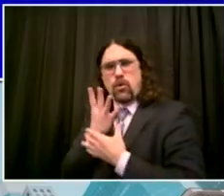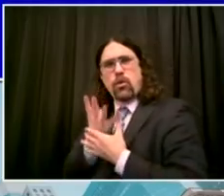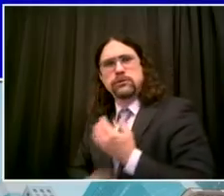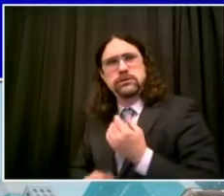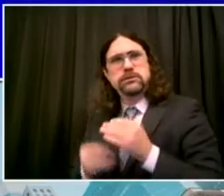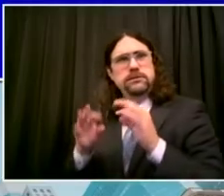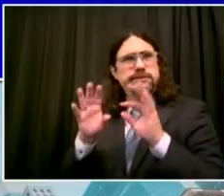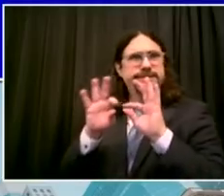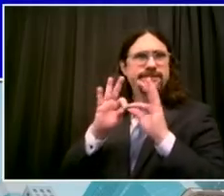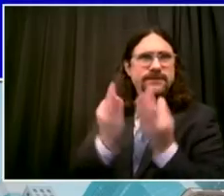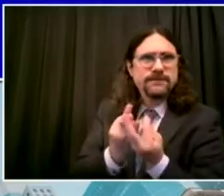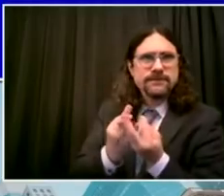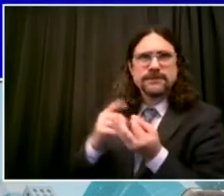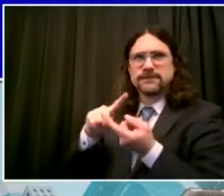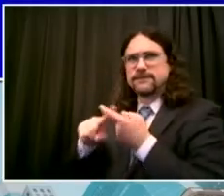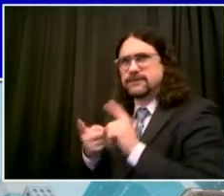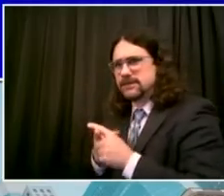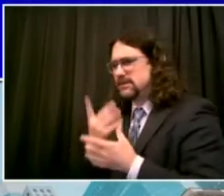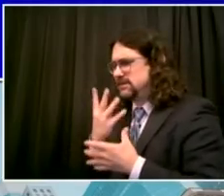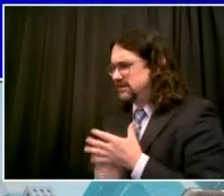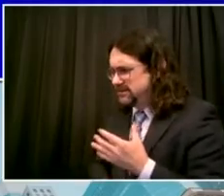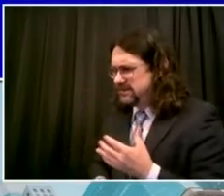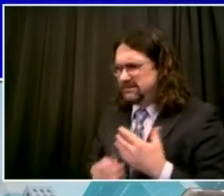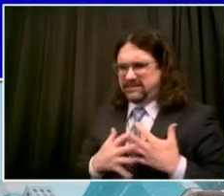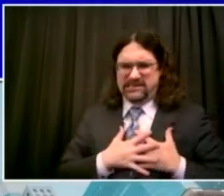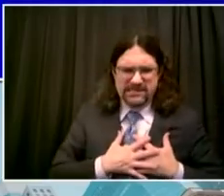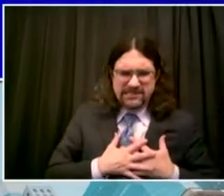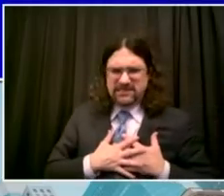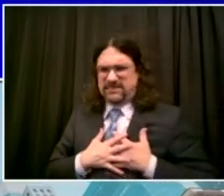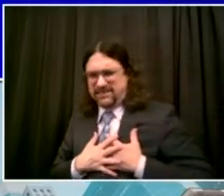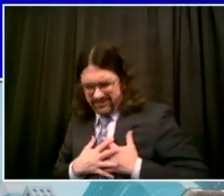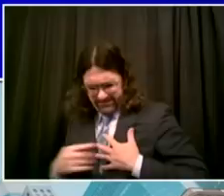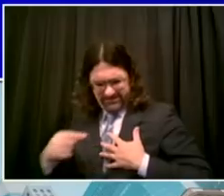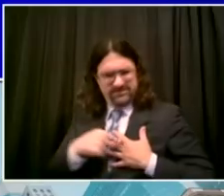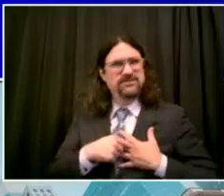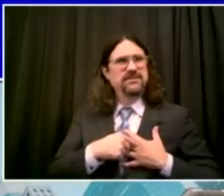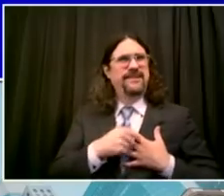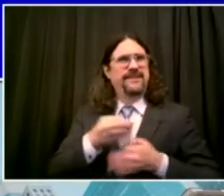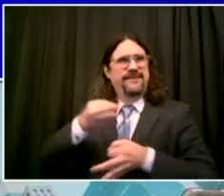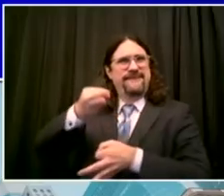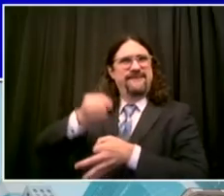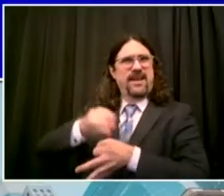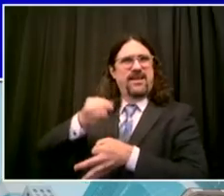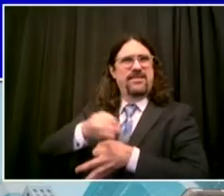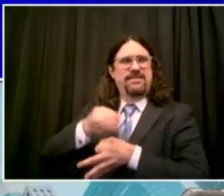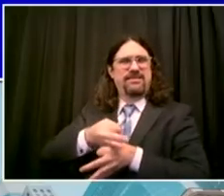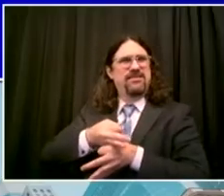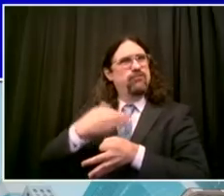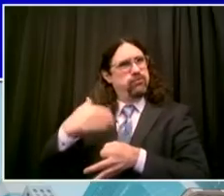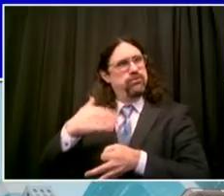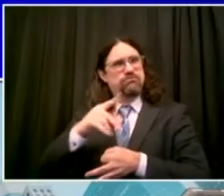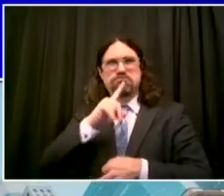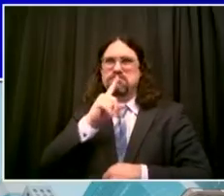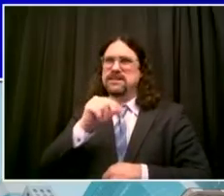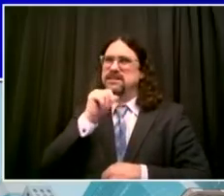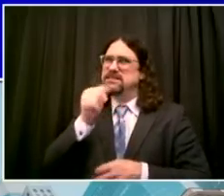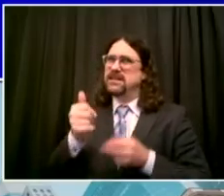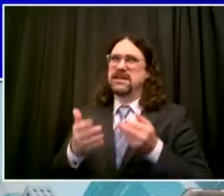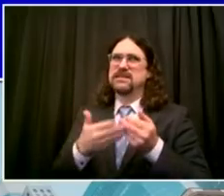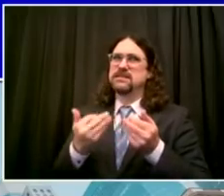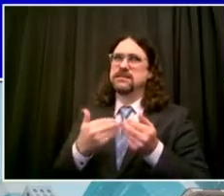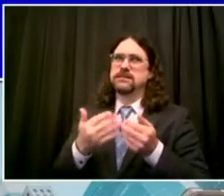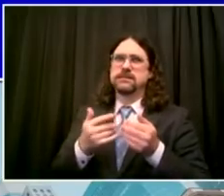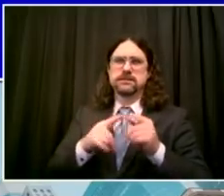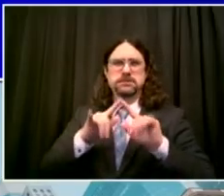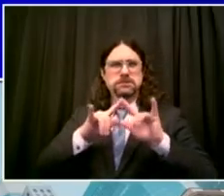with their devotion to faith challenged not in their hearts or in their souls or in their minds, but in terms of